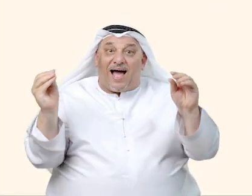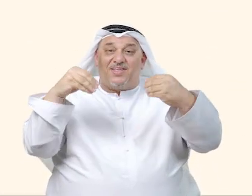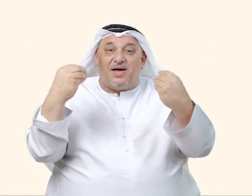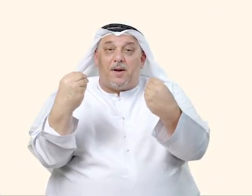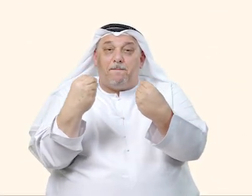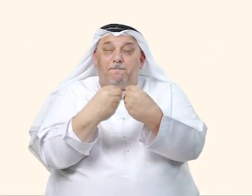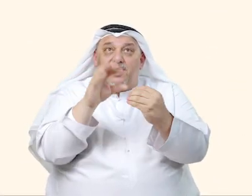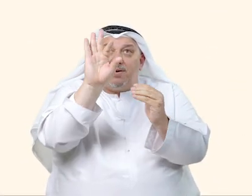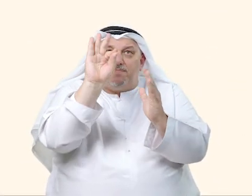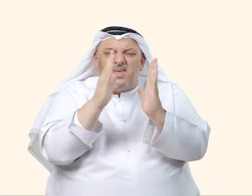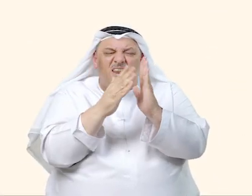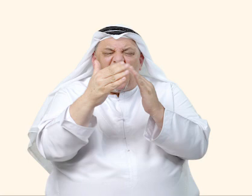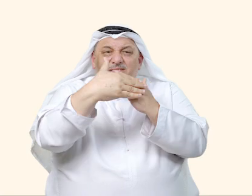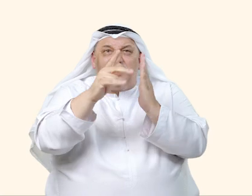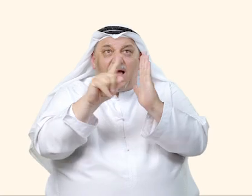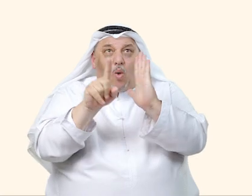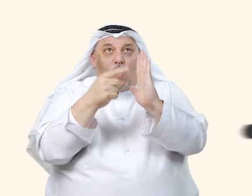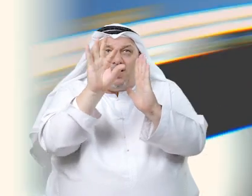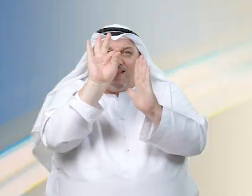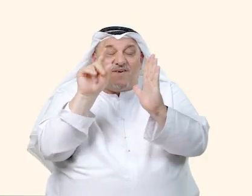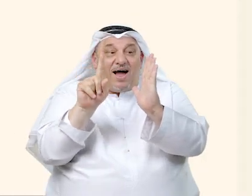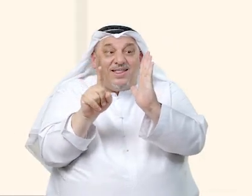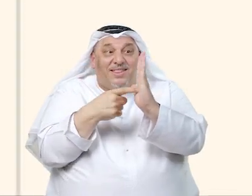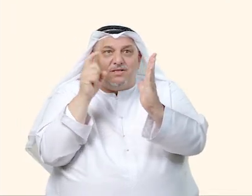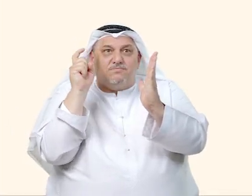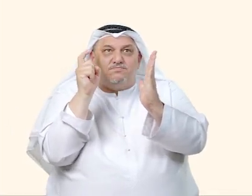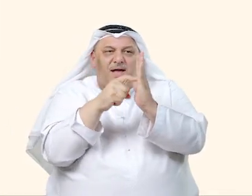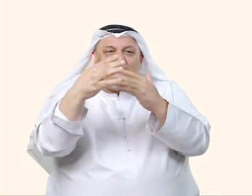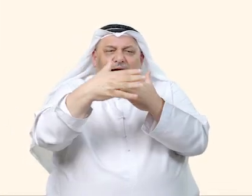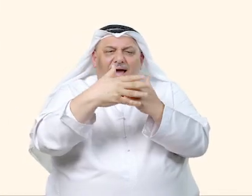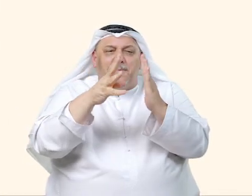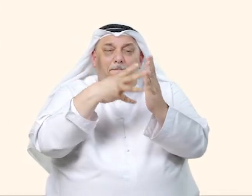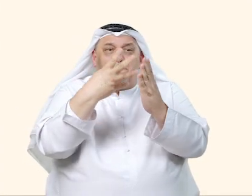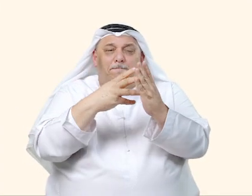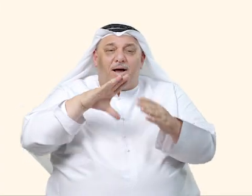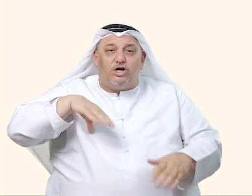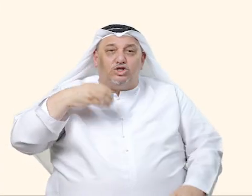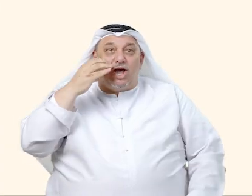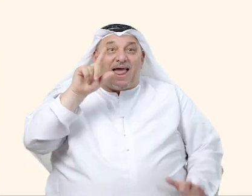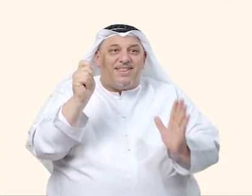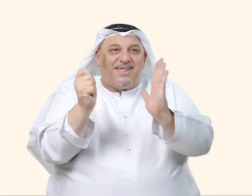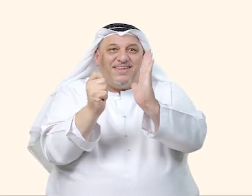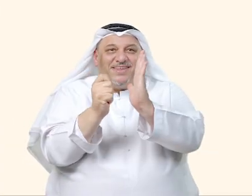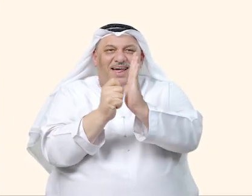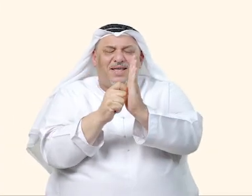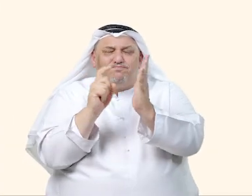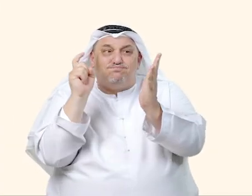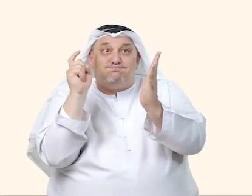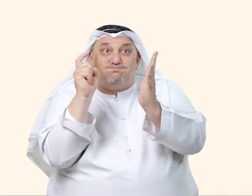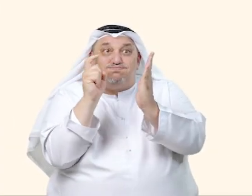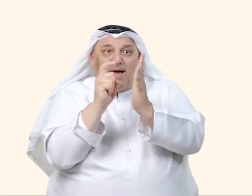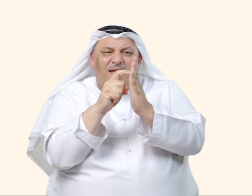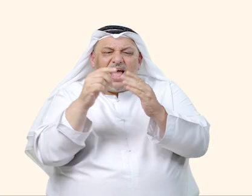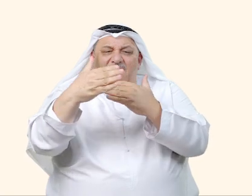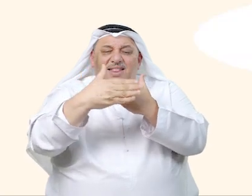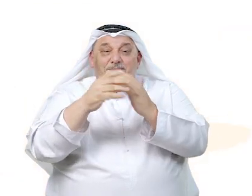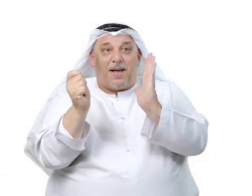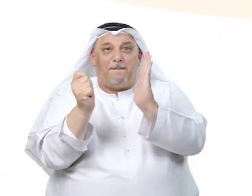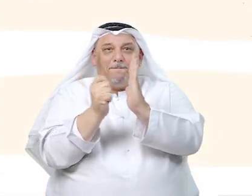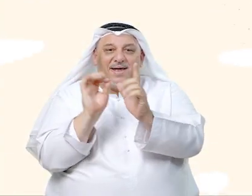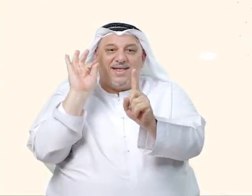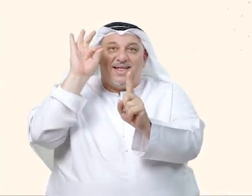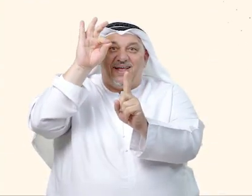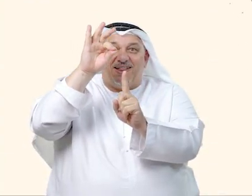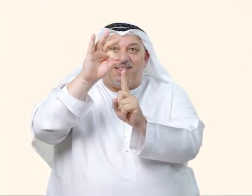using your UAE pass to get more features. Choose services from the homepage. Then Sheikh Zayed Housing Program